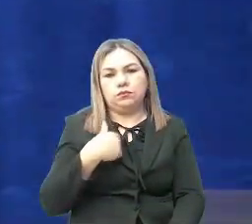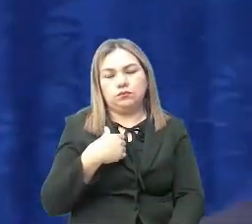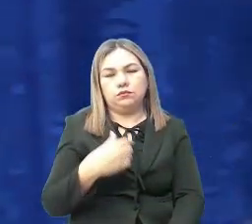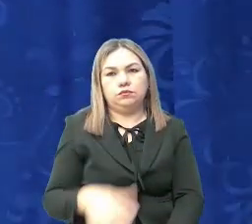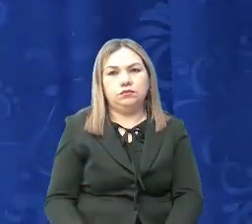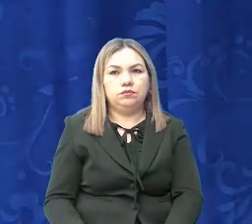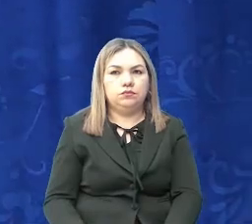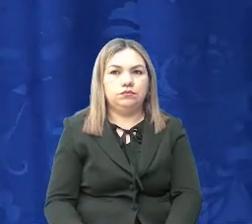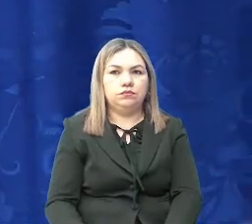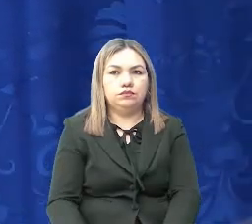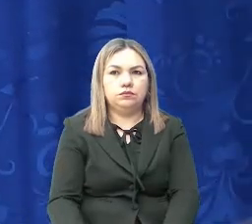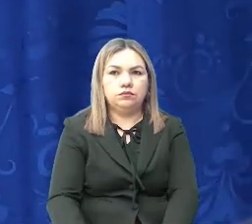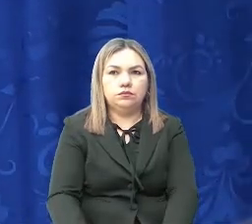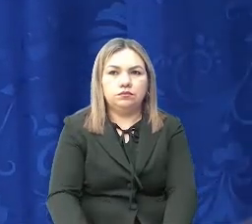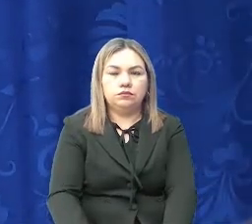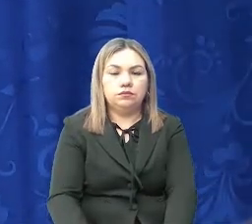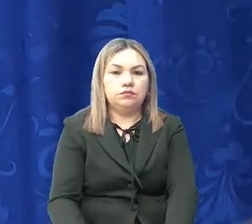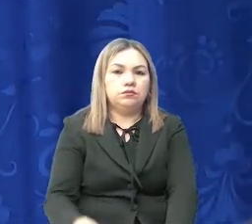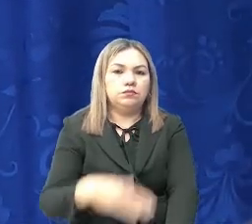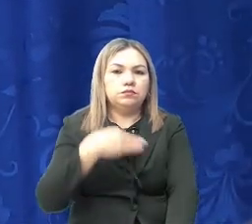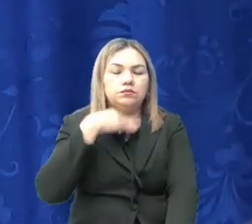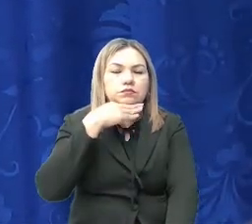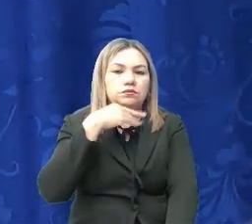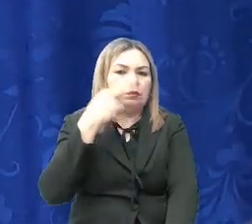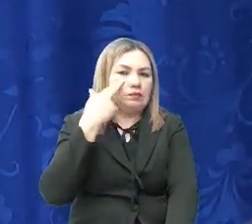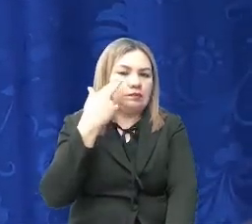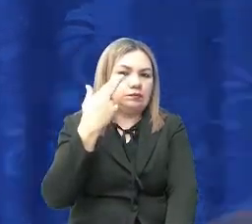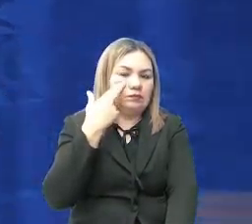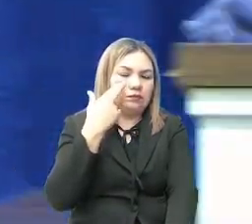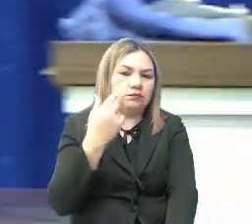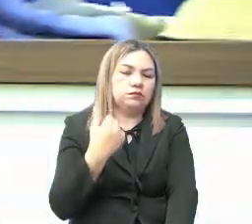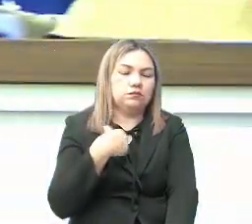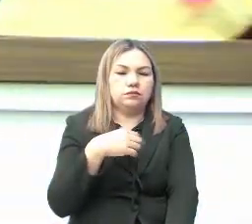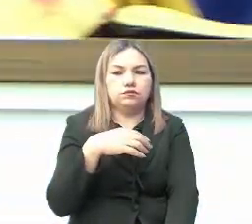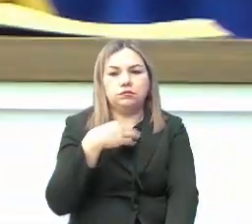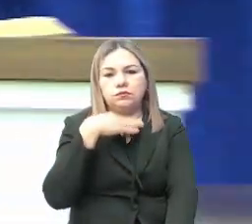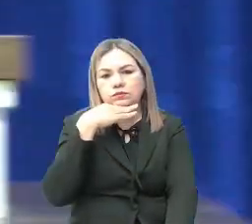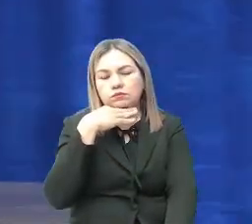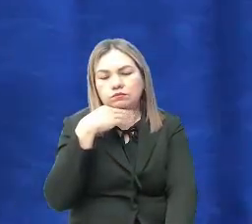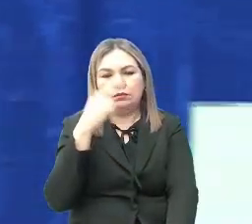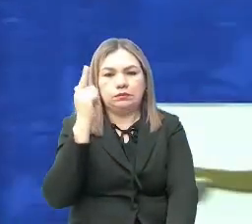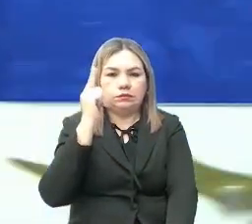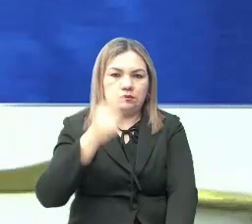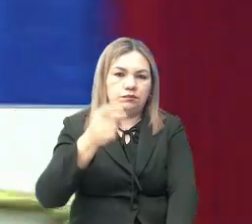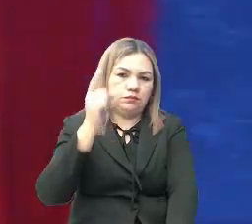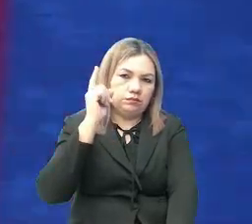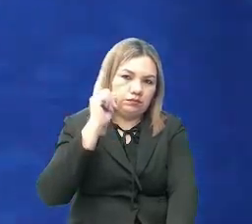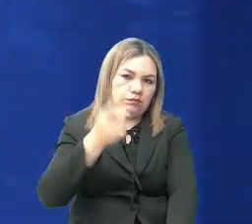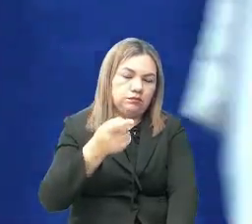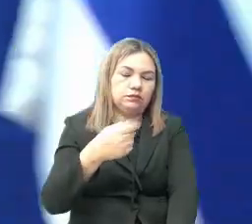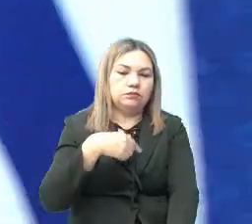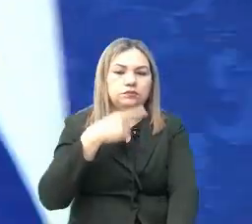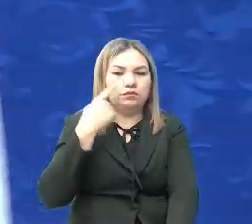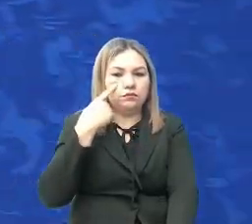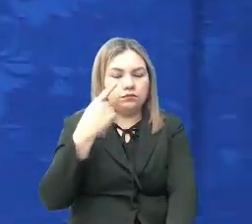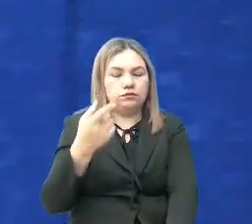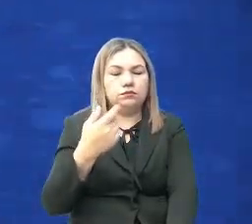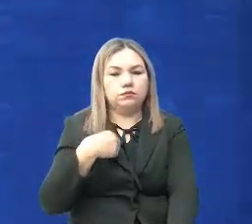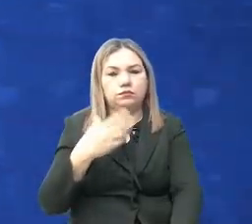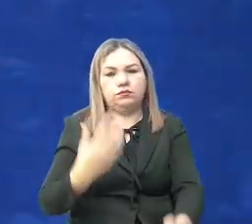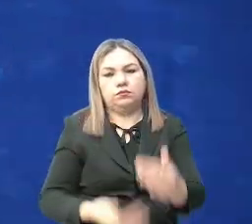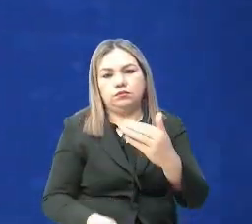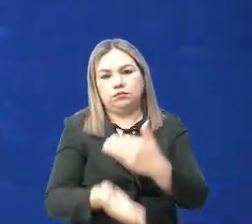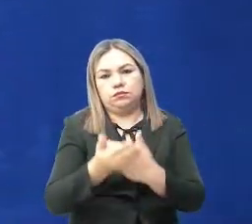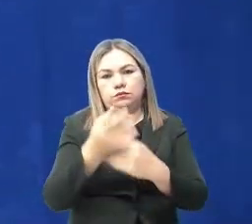there's a 7 for me. Many persecutions that they were going through. Look at your neighbor and